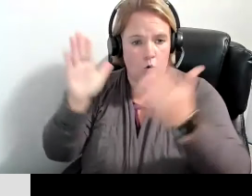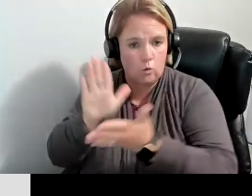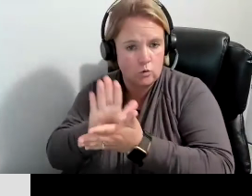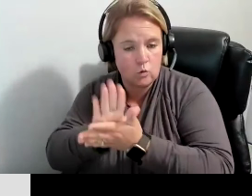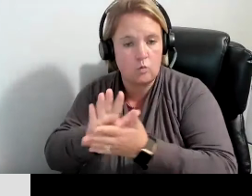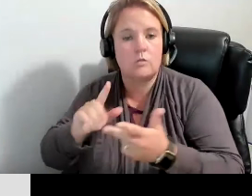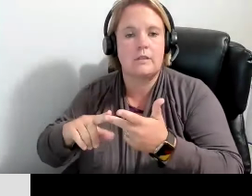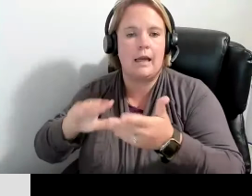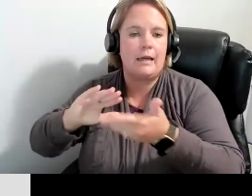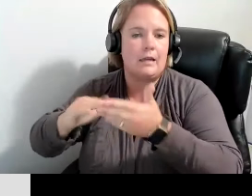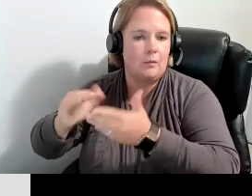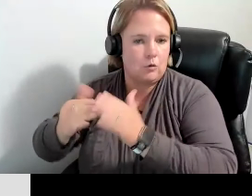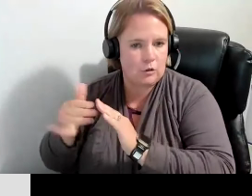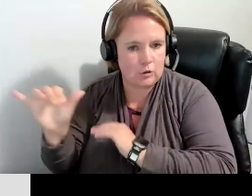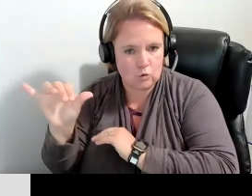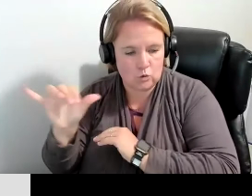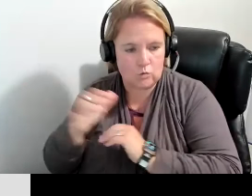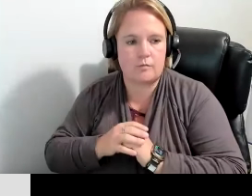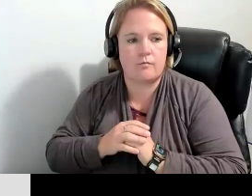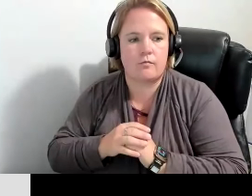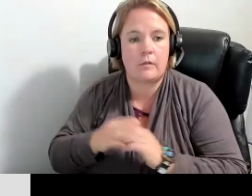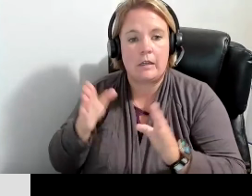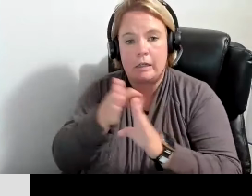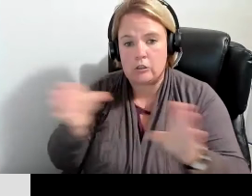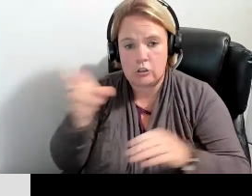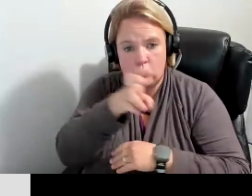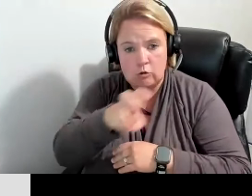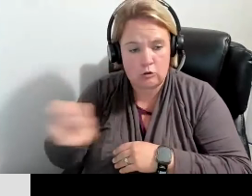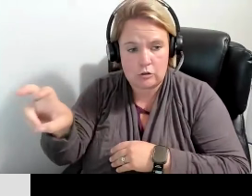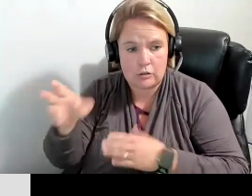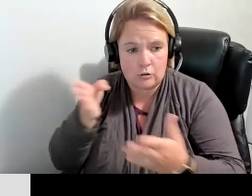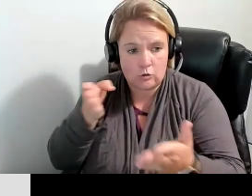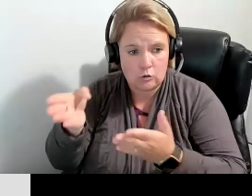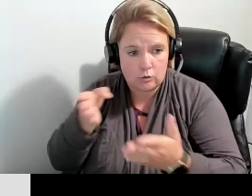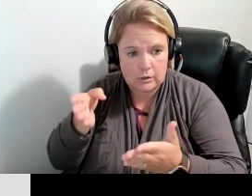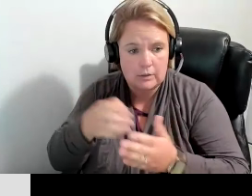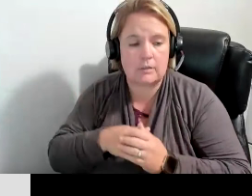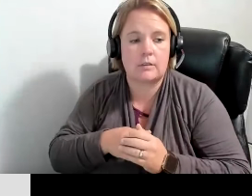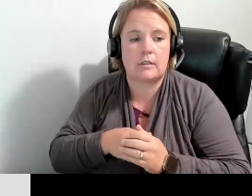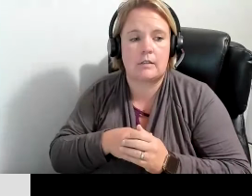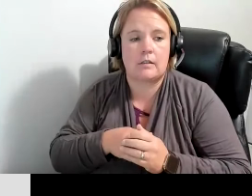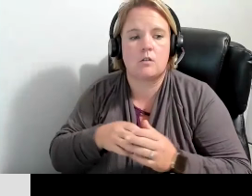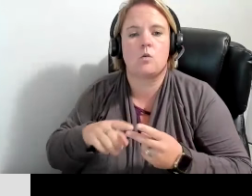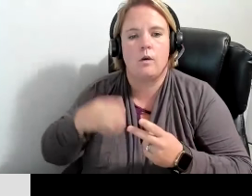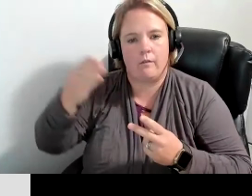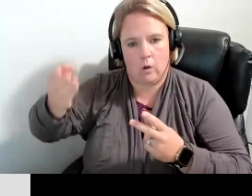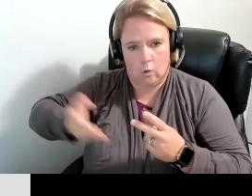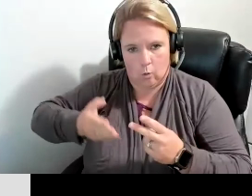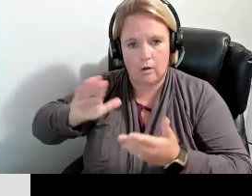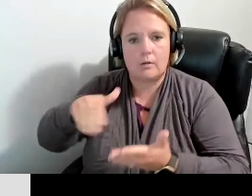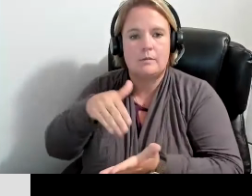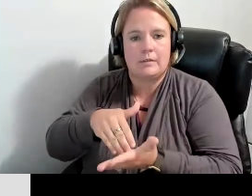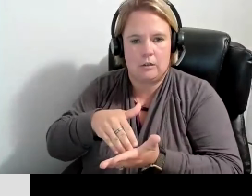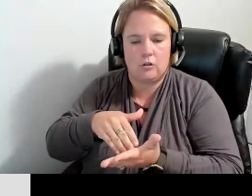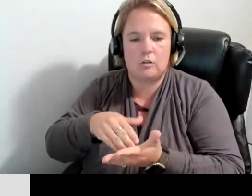community. We work with general transition services for the adult learner. So I know we have our welcome center that they go out to high schools and